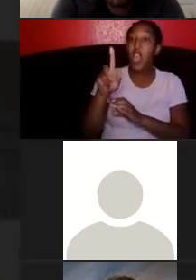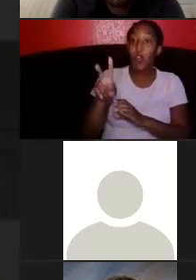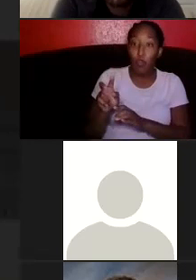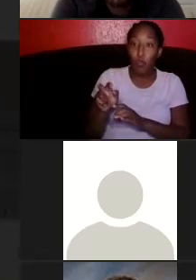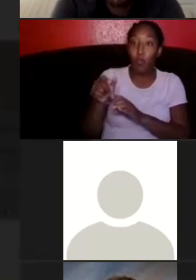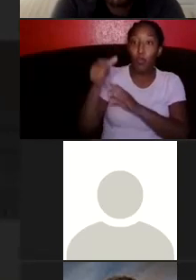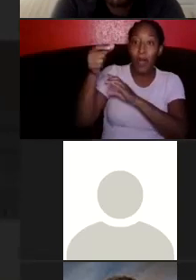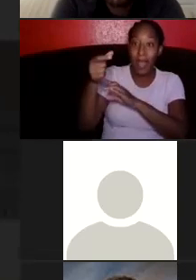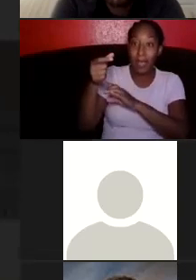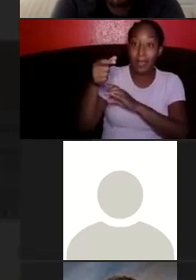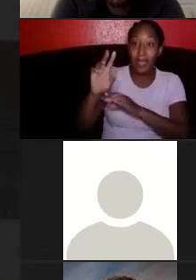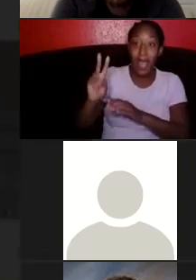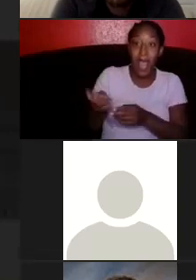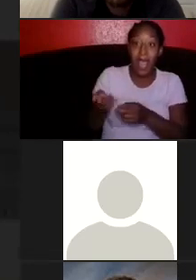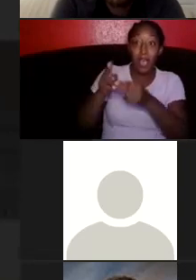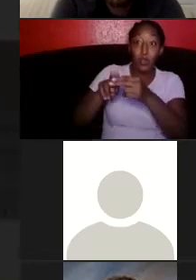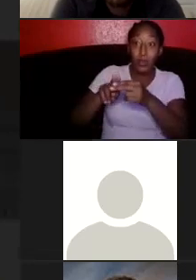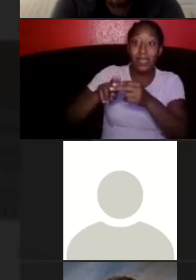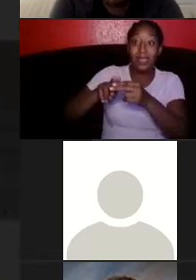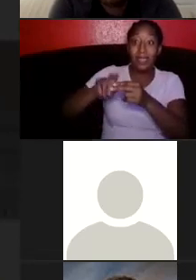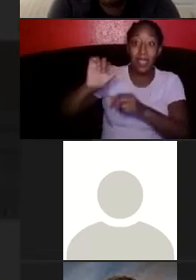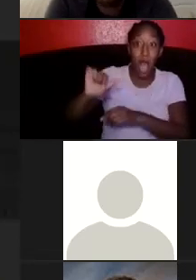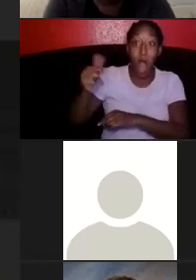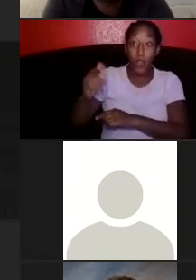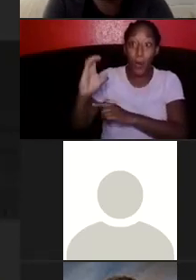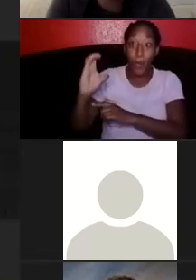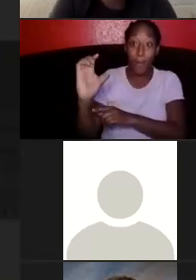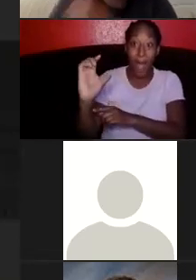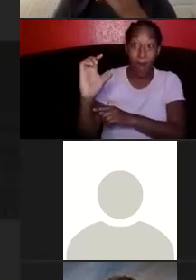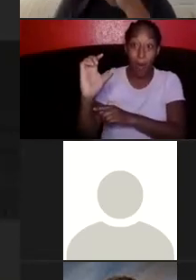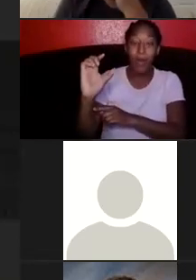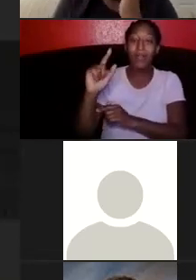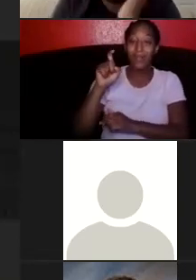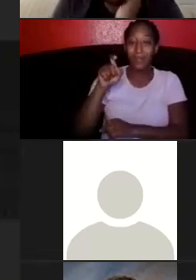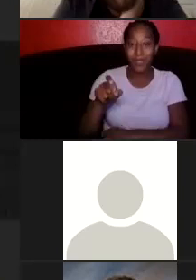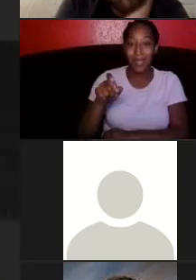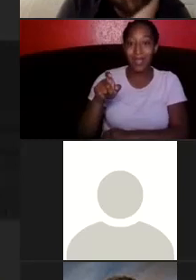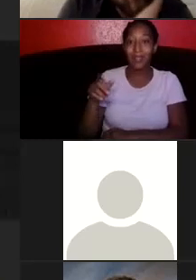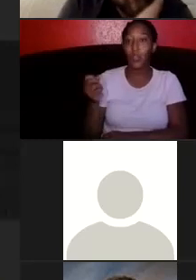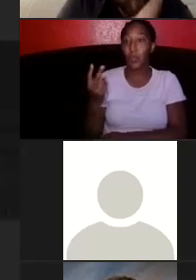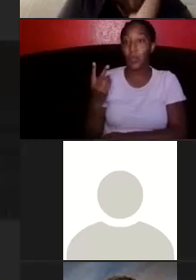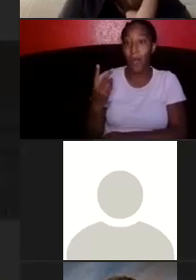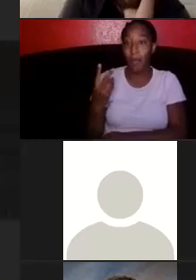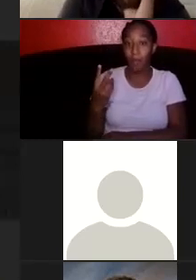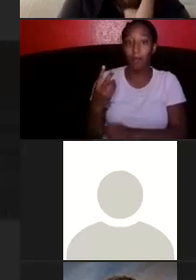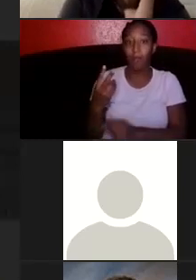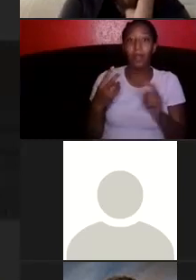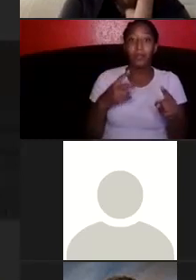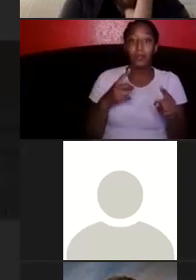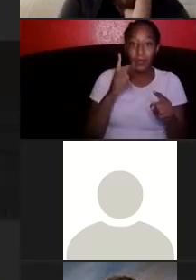Now I'm dividing 10 to the 13 divided by 10 to the 12. That gives me 10 to the 1.